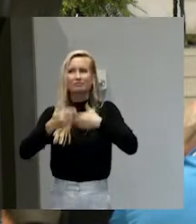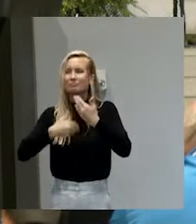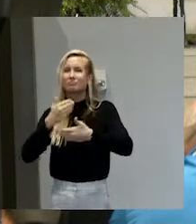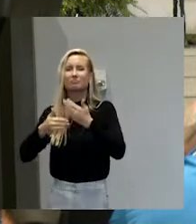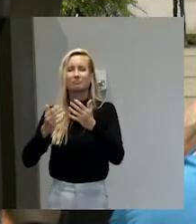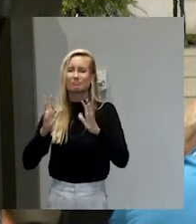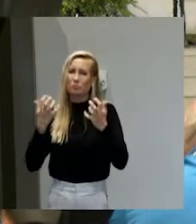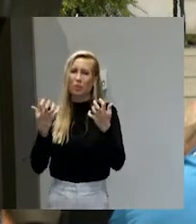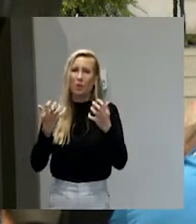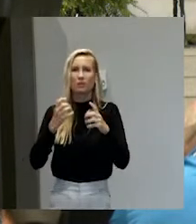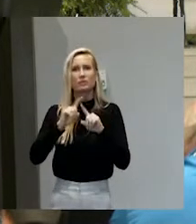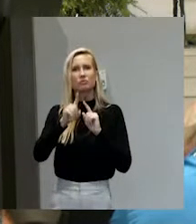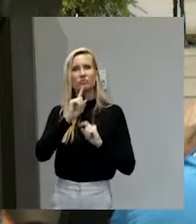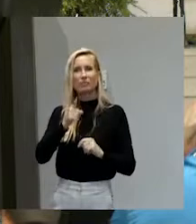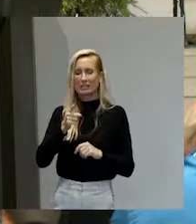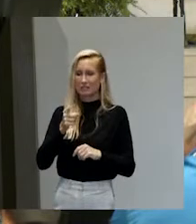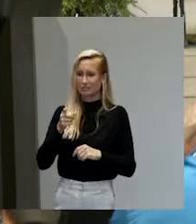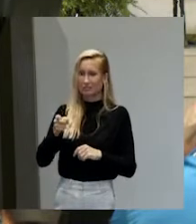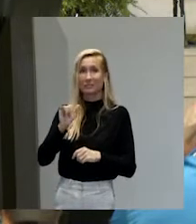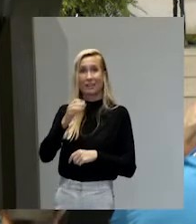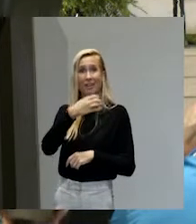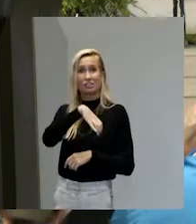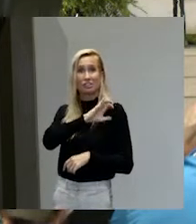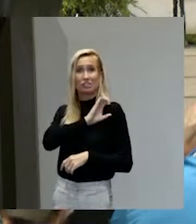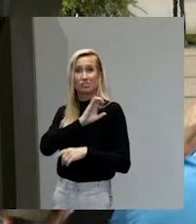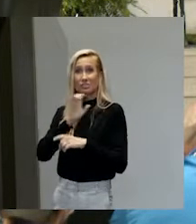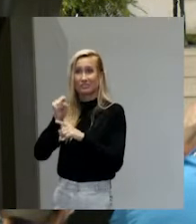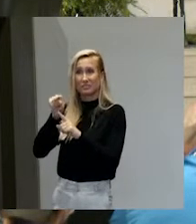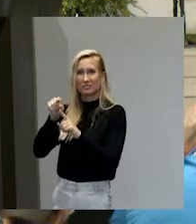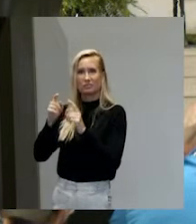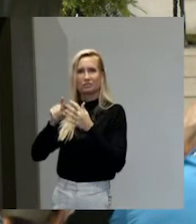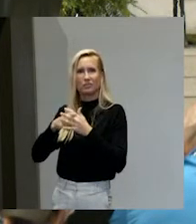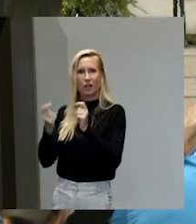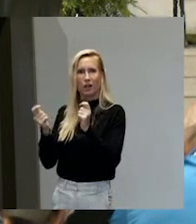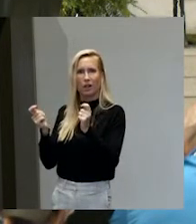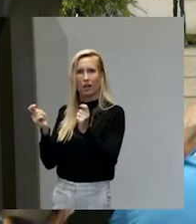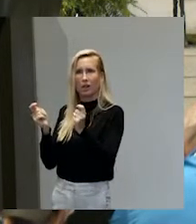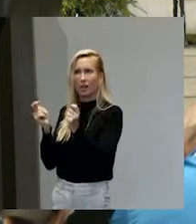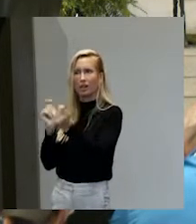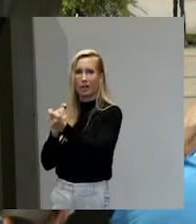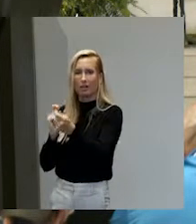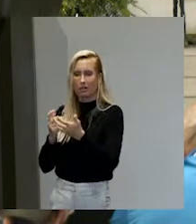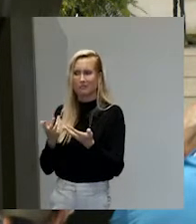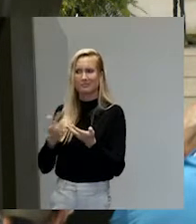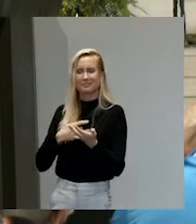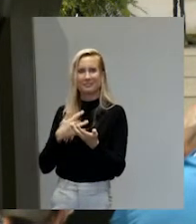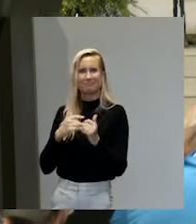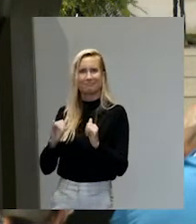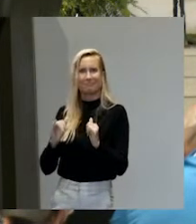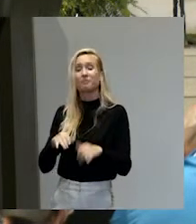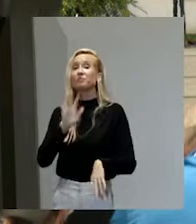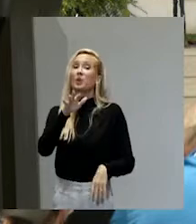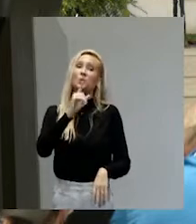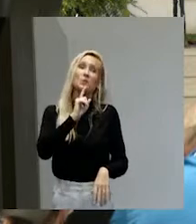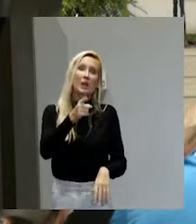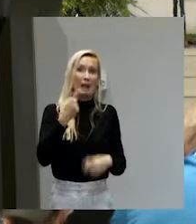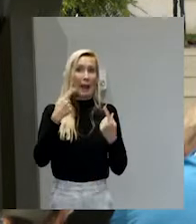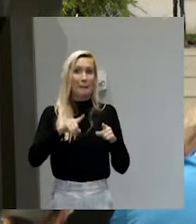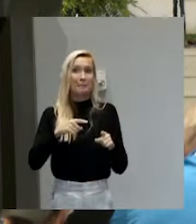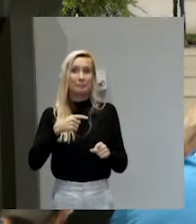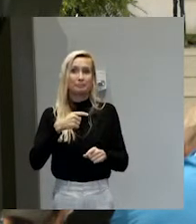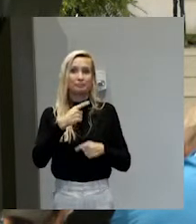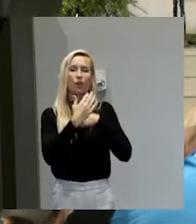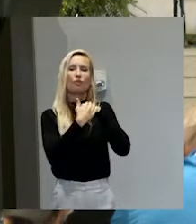the first time I thought, I was like, oh my God, I might be autistic was, I got called in for an audition for The Girl with the Dragon Tattoo, the